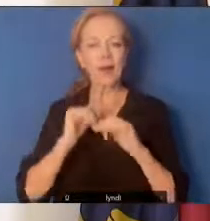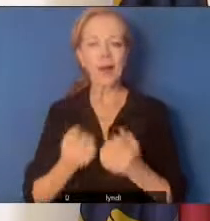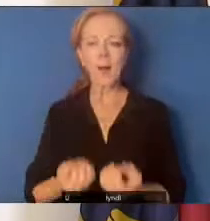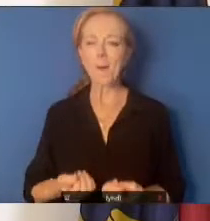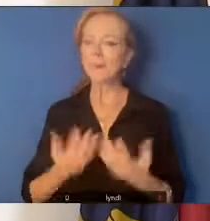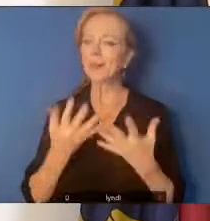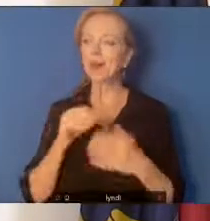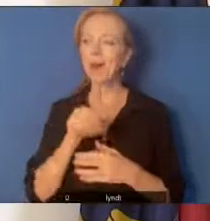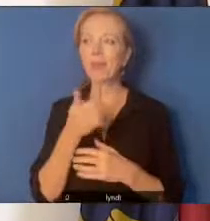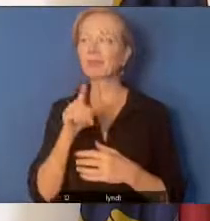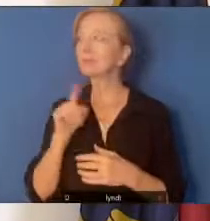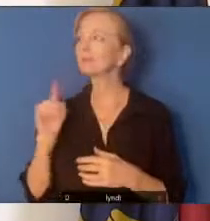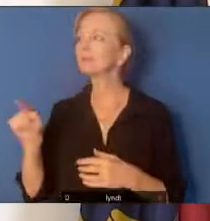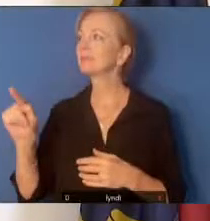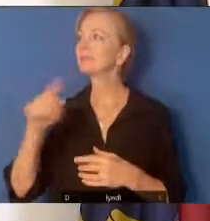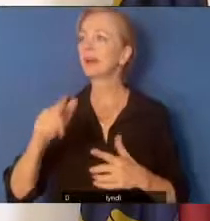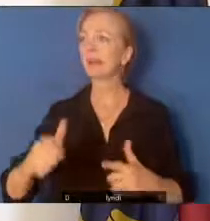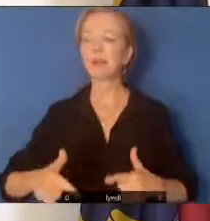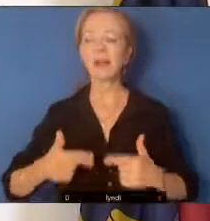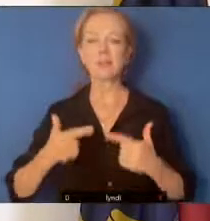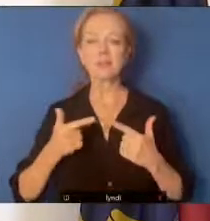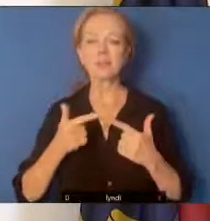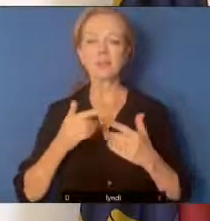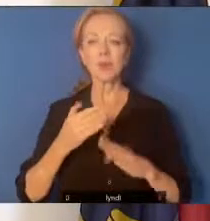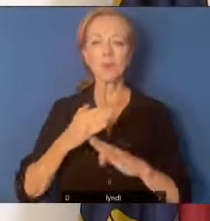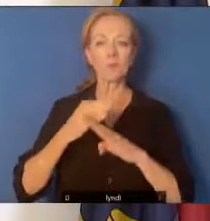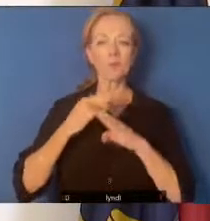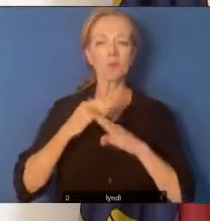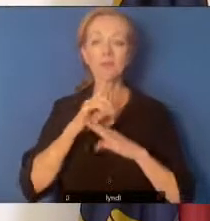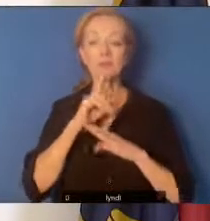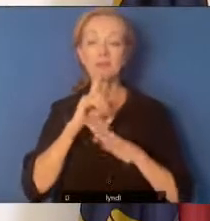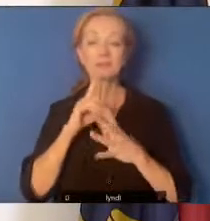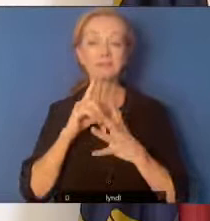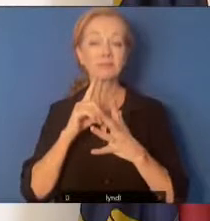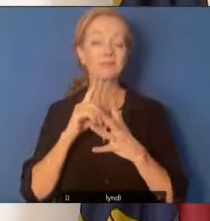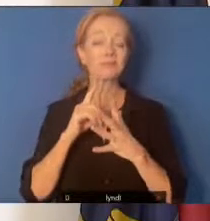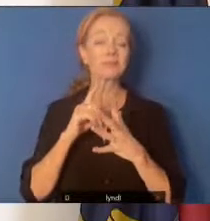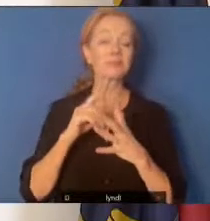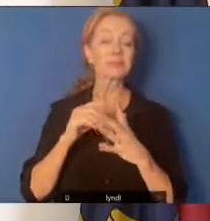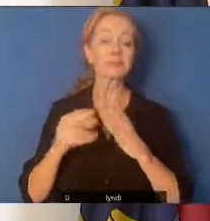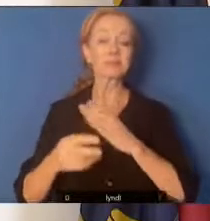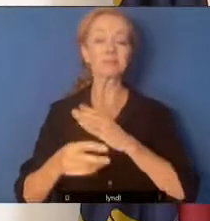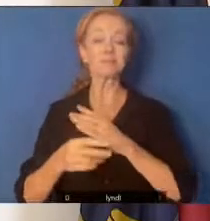other lives were prevented from being taken by the suspect.